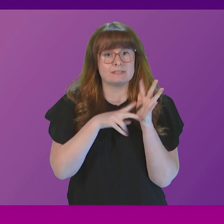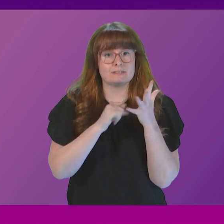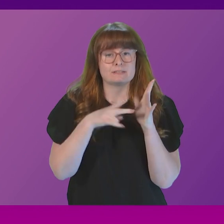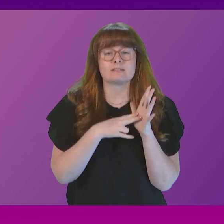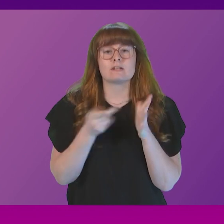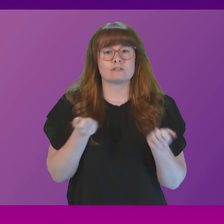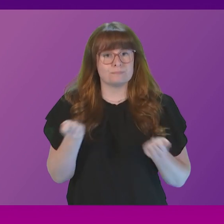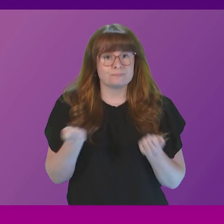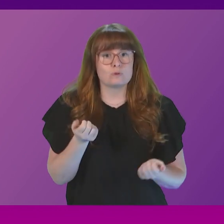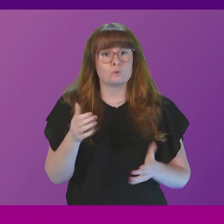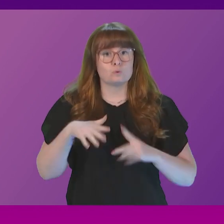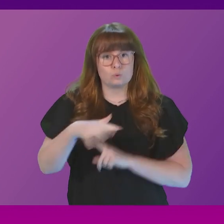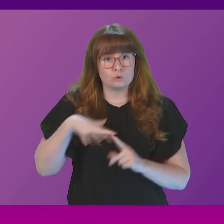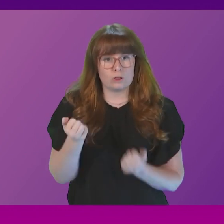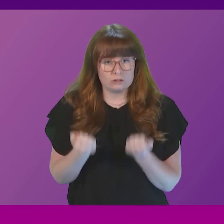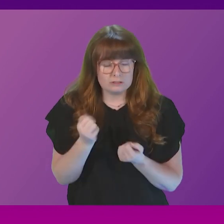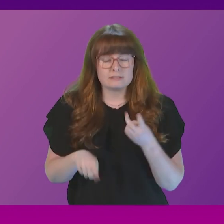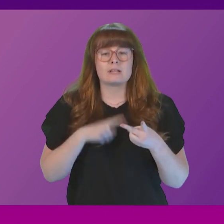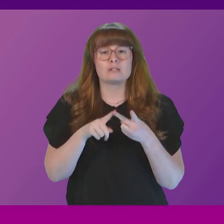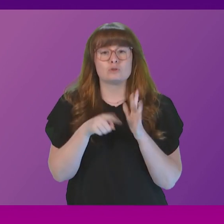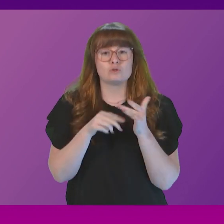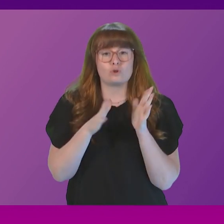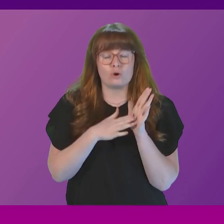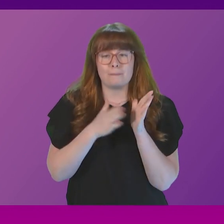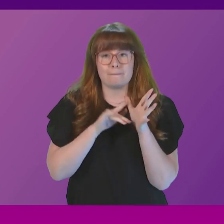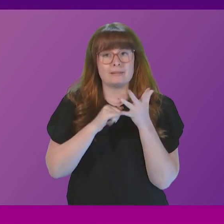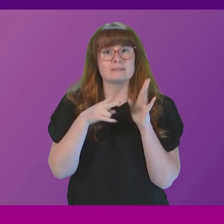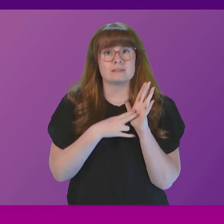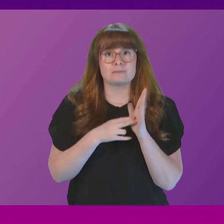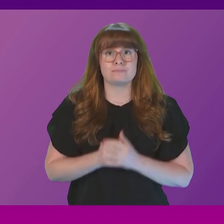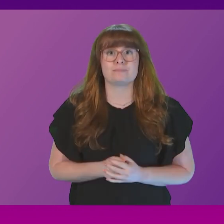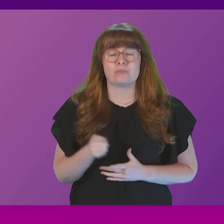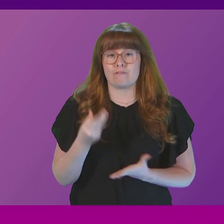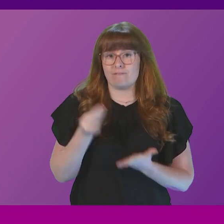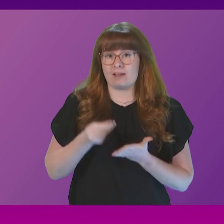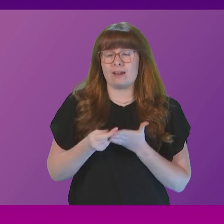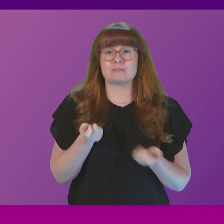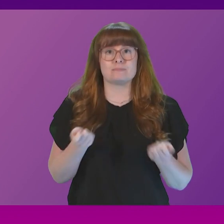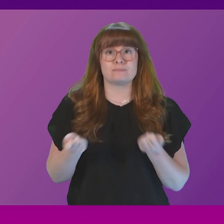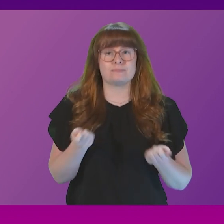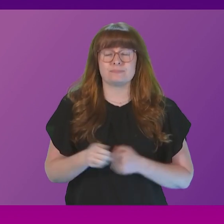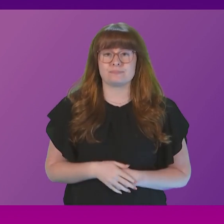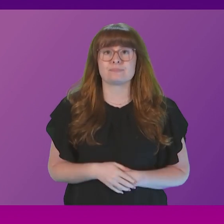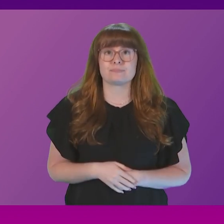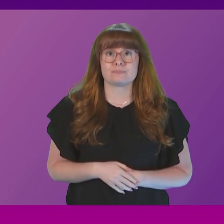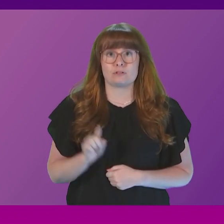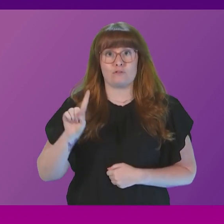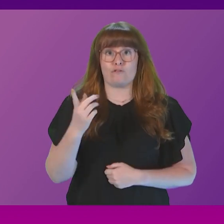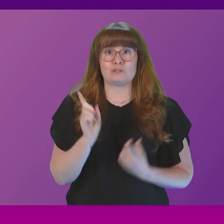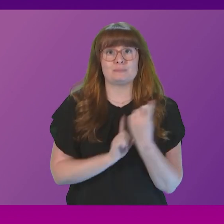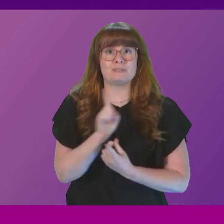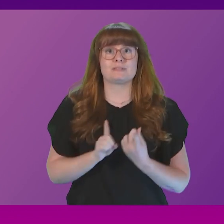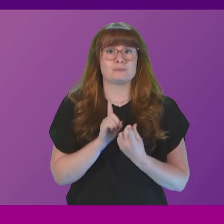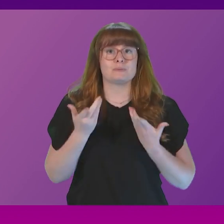Social Security Committee, and John Mason, Convener of the Finance and Public Administration Committee, to their first meetings of the group. We